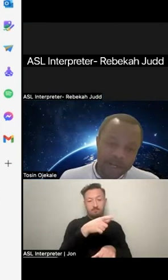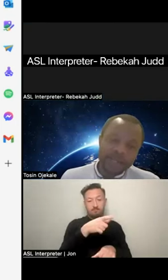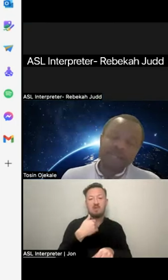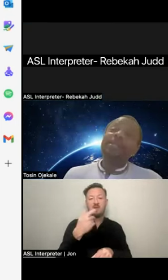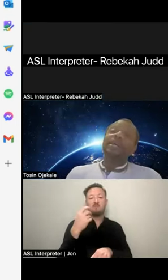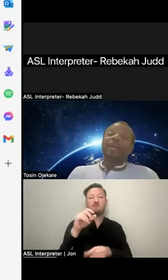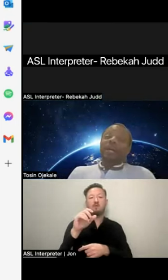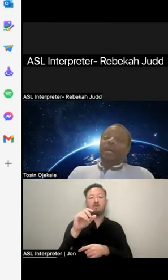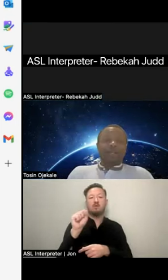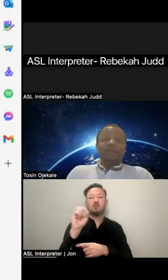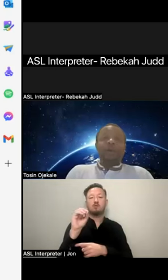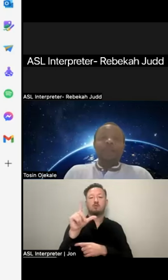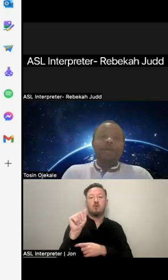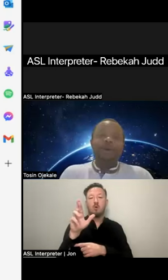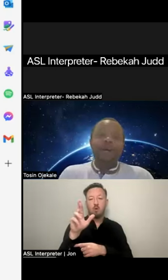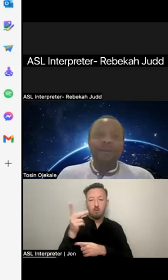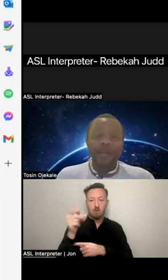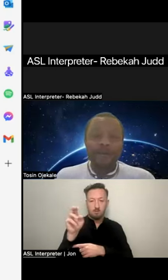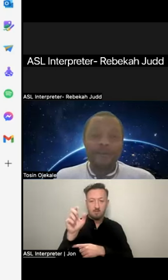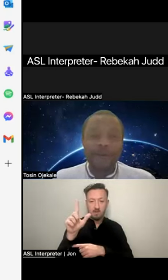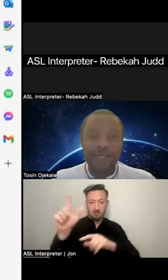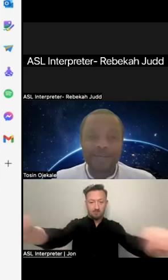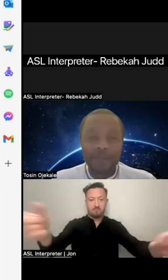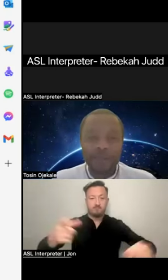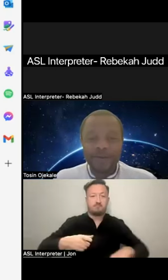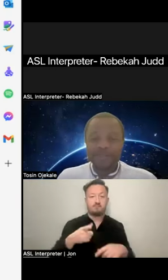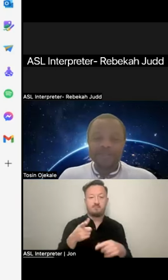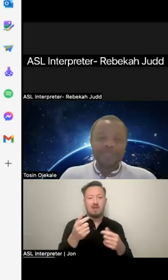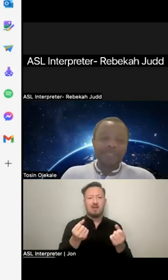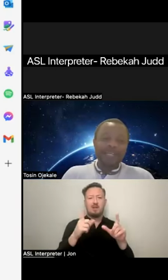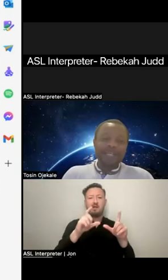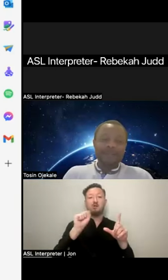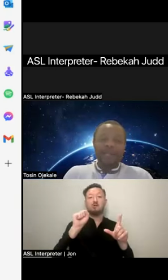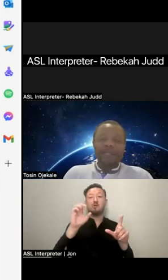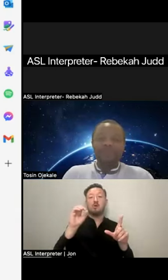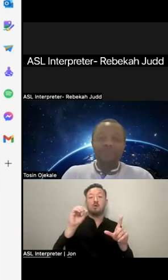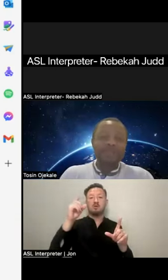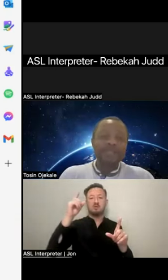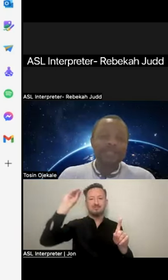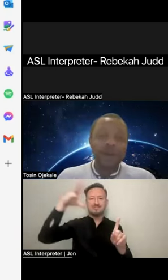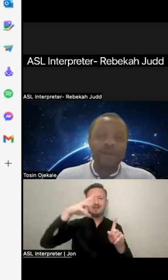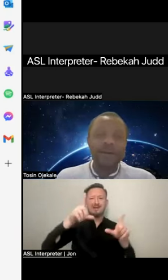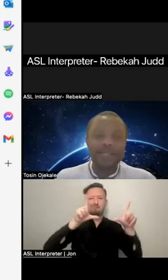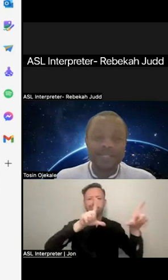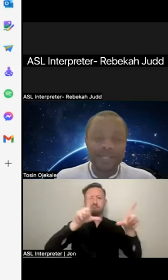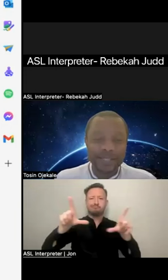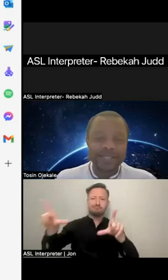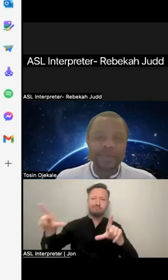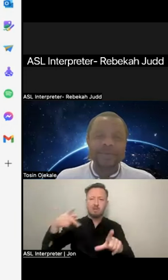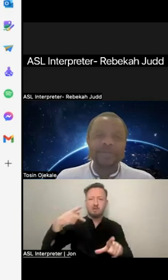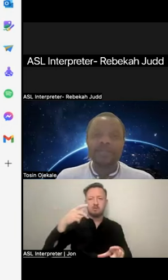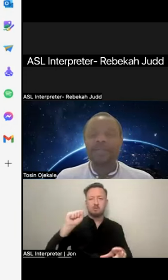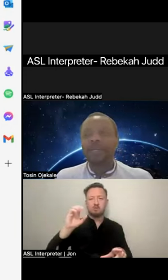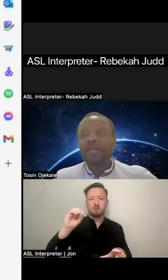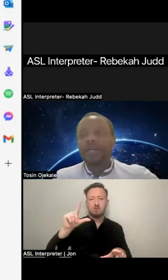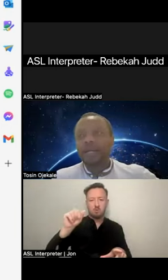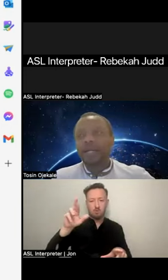power. I don't know how many of solar power you would need, any panels you would need to power a data center,